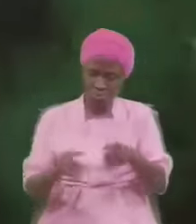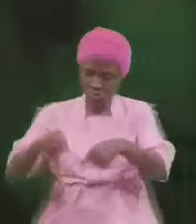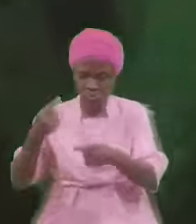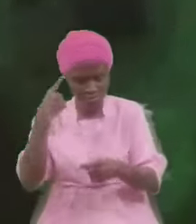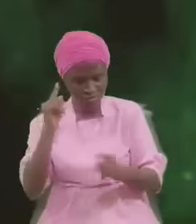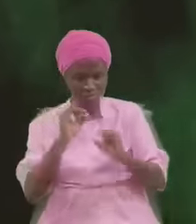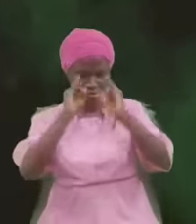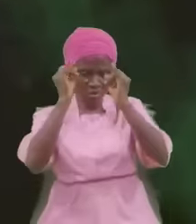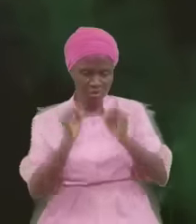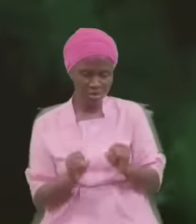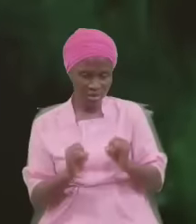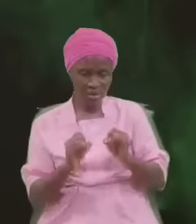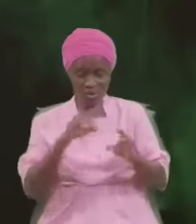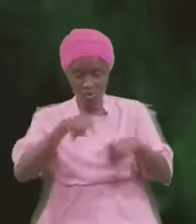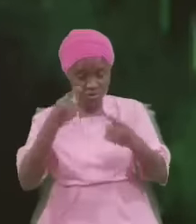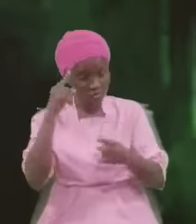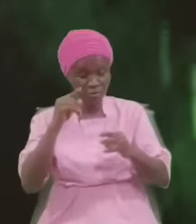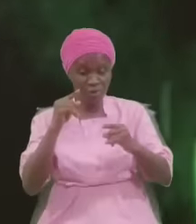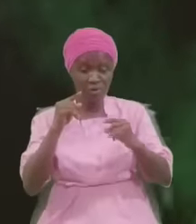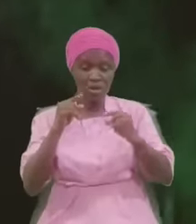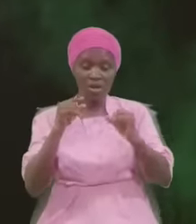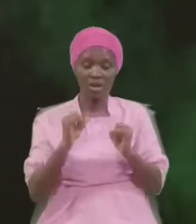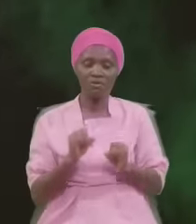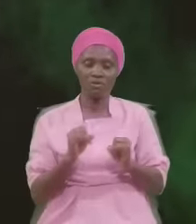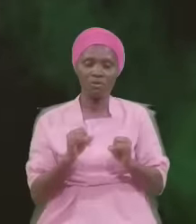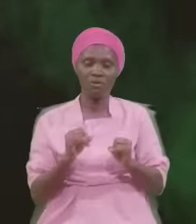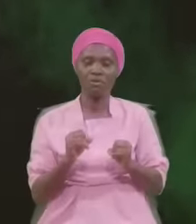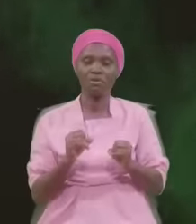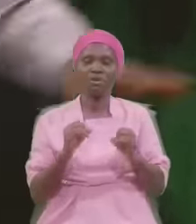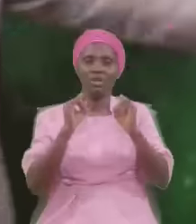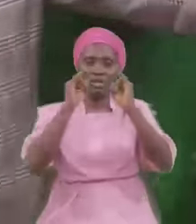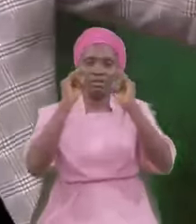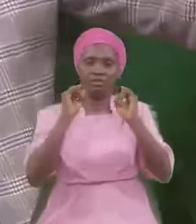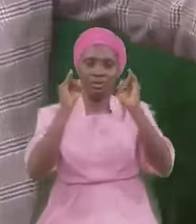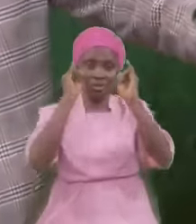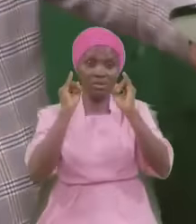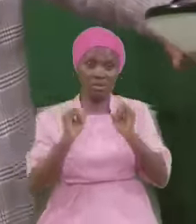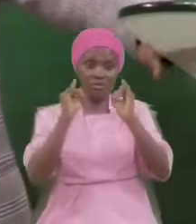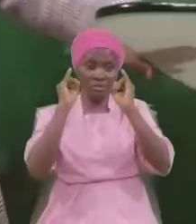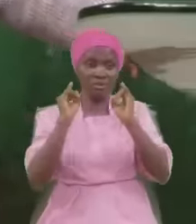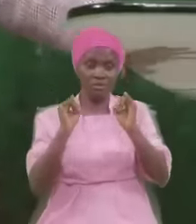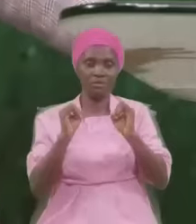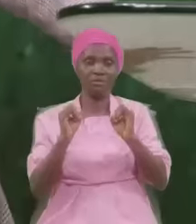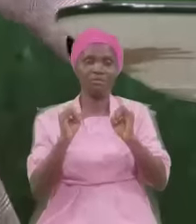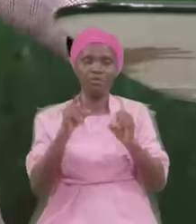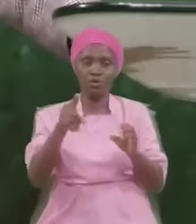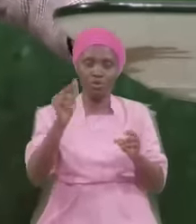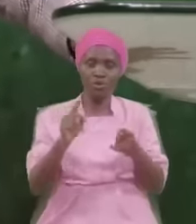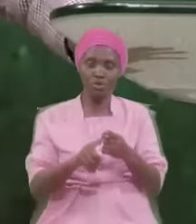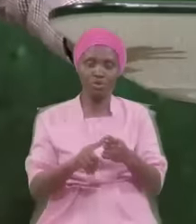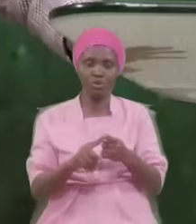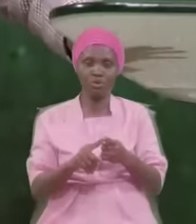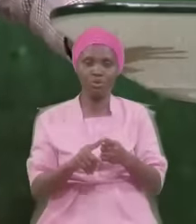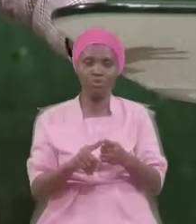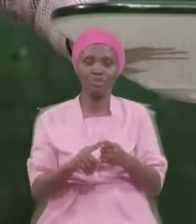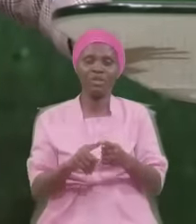above all, taking the shield of faith. Taking the shield of faith, wherewith